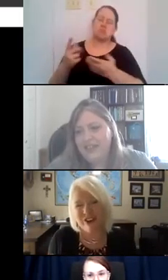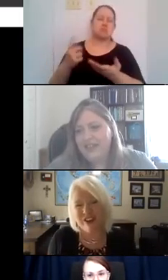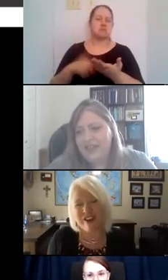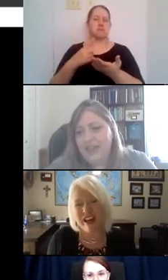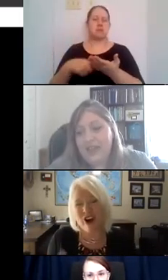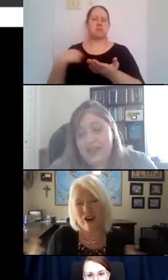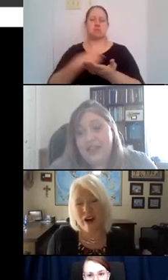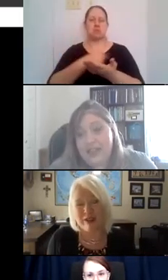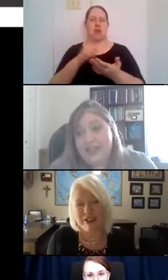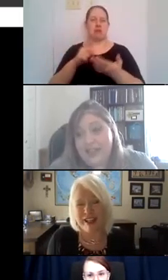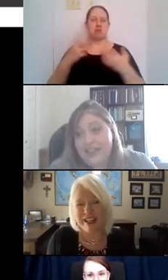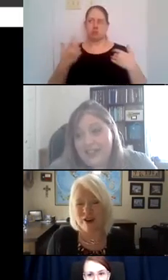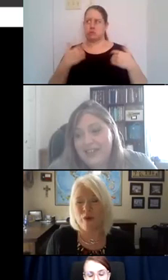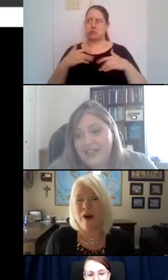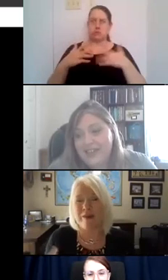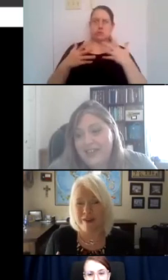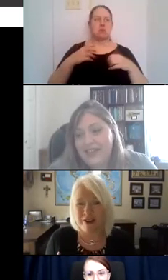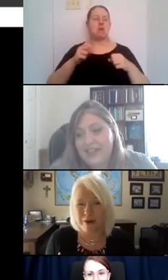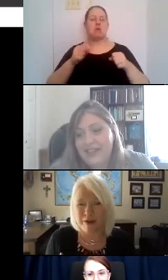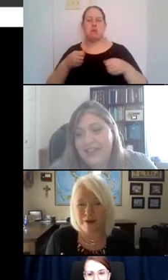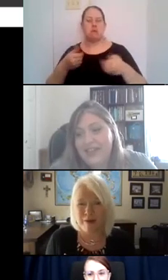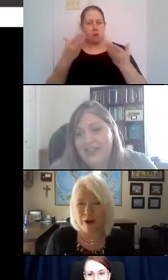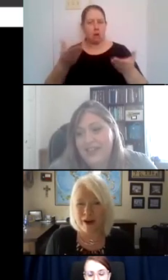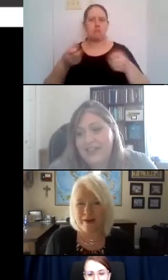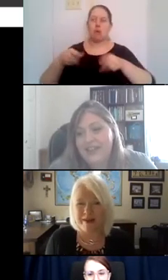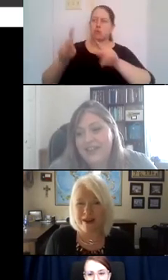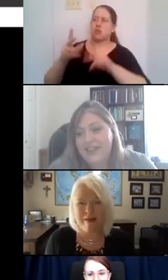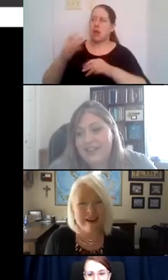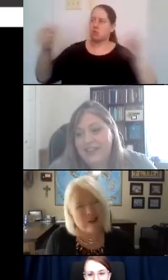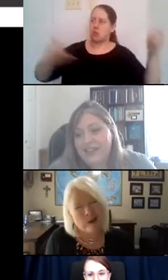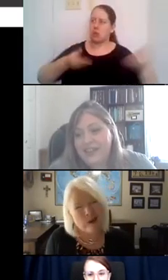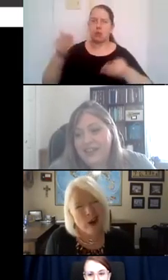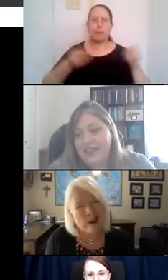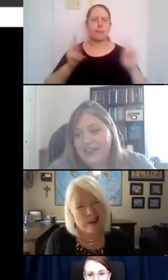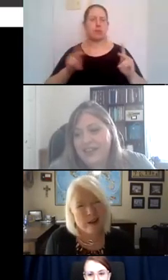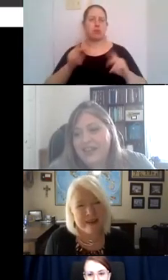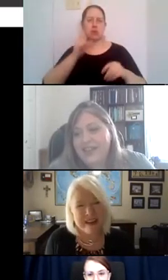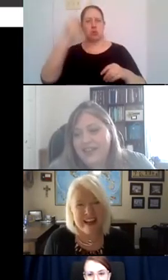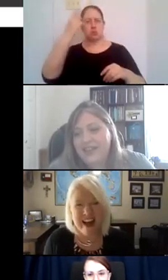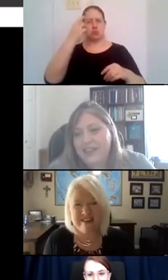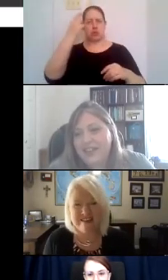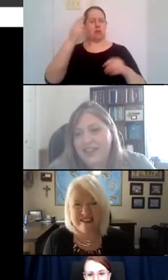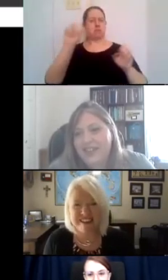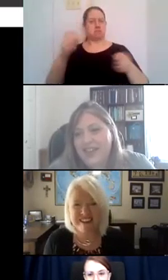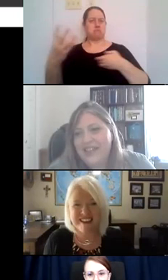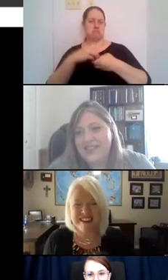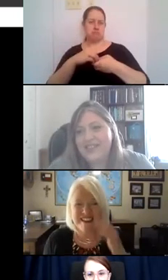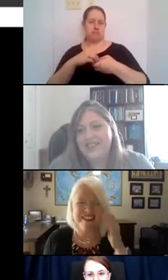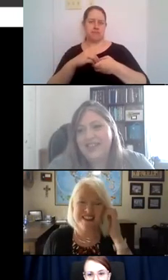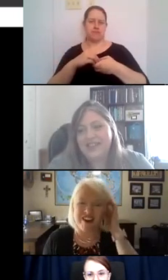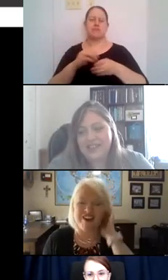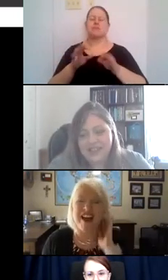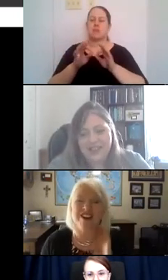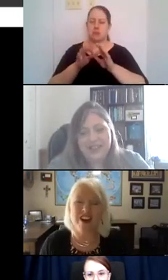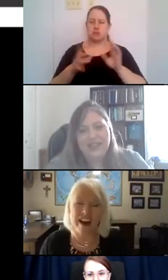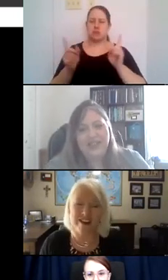comfort zone and offer opportunities or welcome individuals for programs that we might not have normally thought could do something like that.